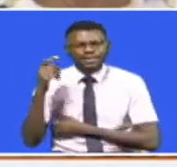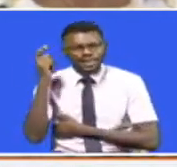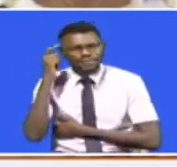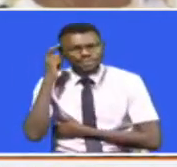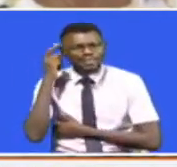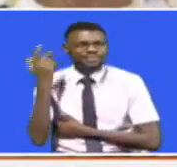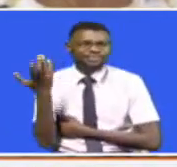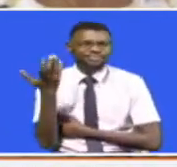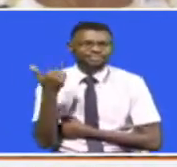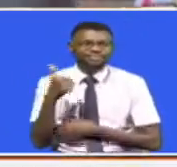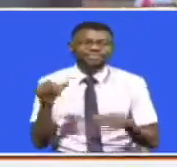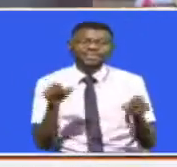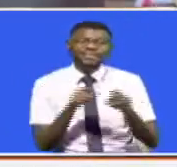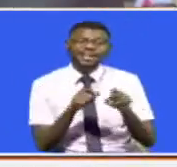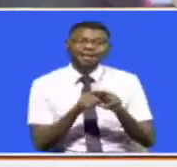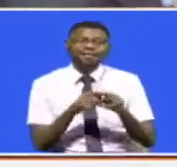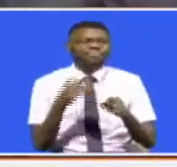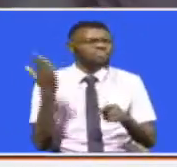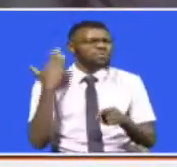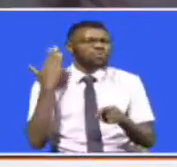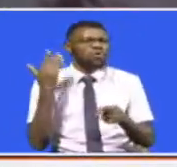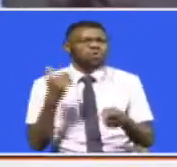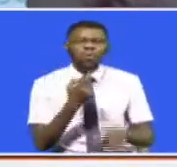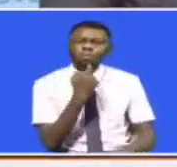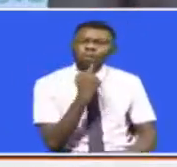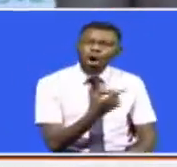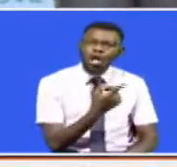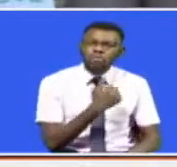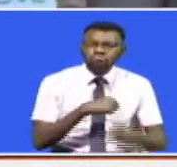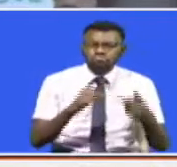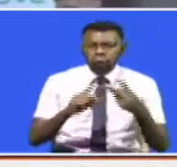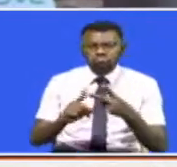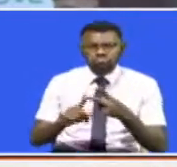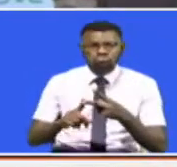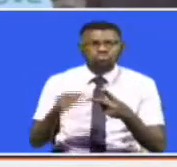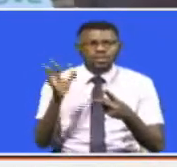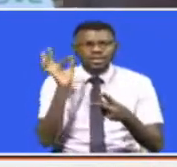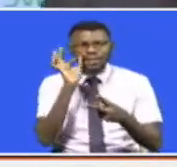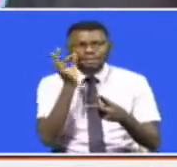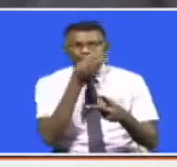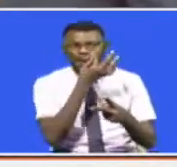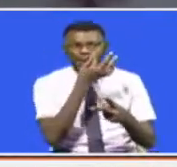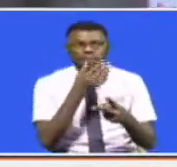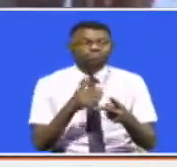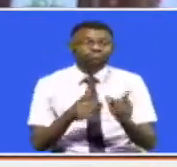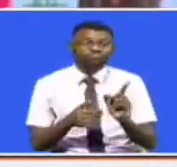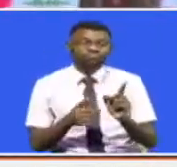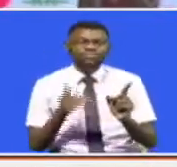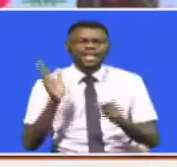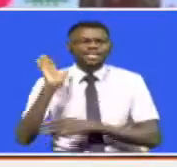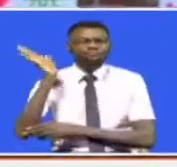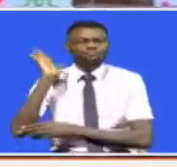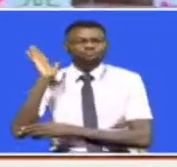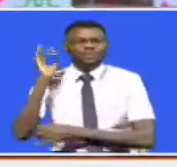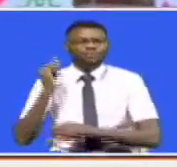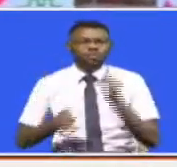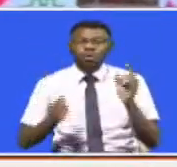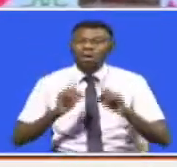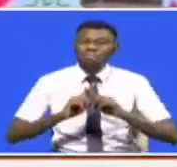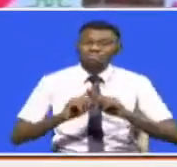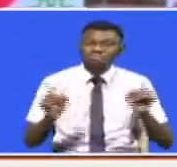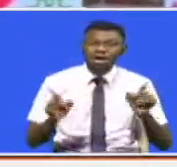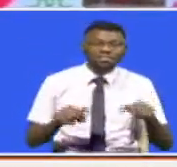his predecessors, the late President Daniel Arap Moi and the late Mwai Kibaki, who gave the last farewell speech, former President